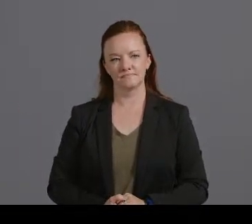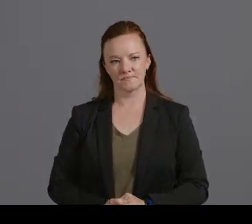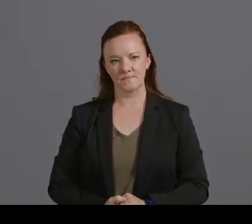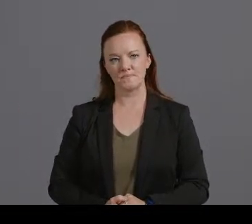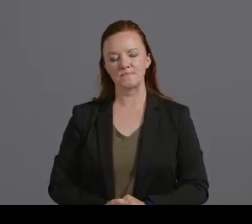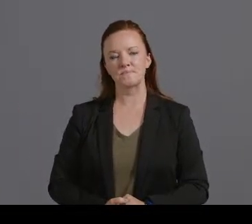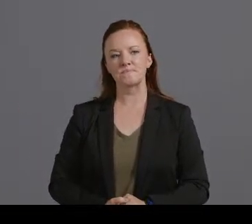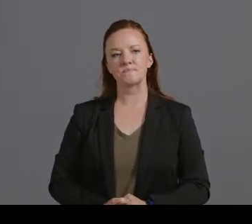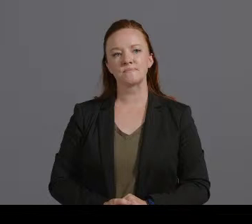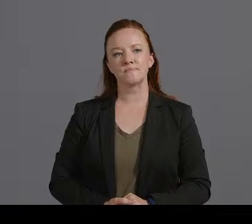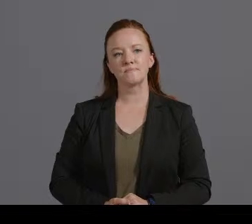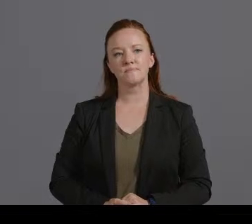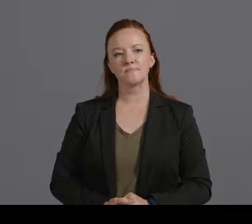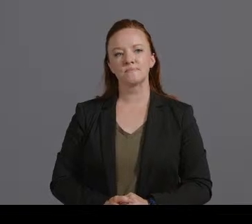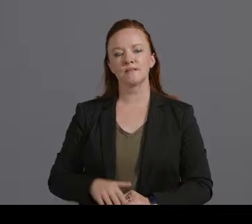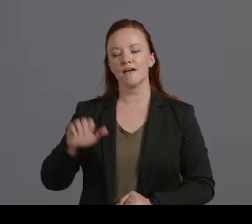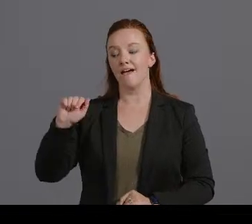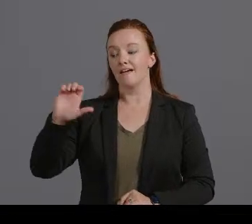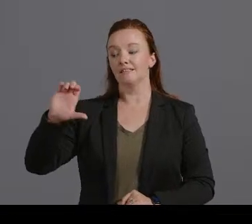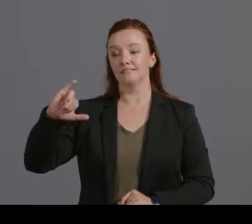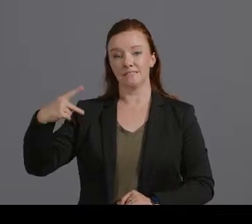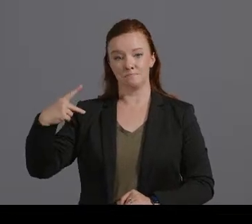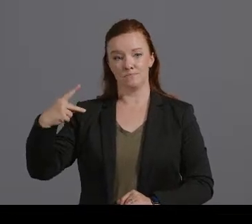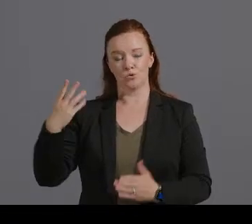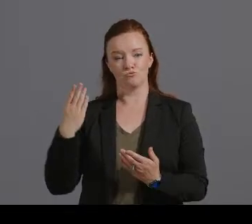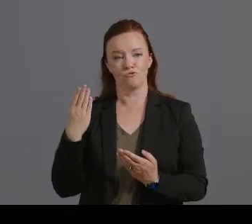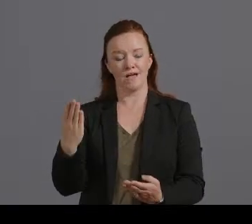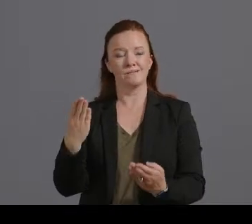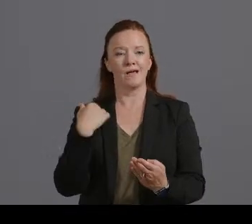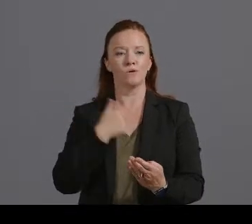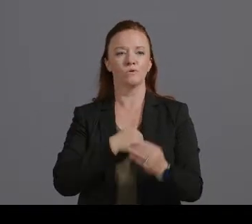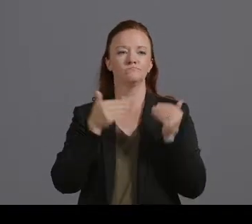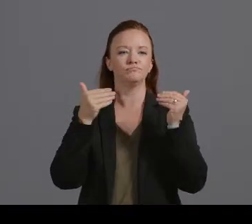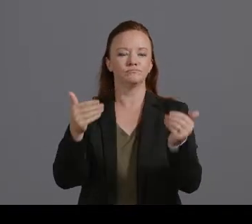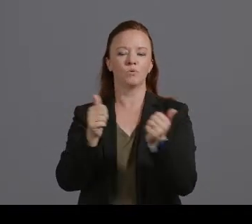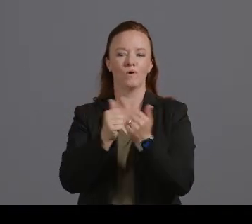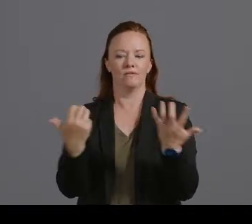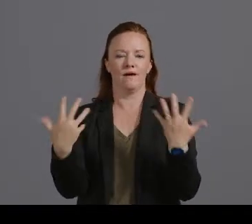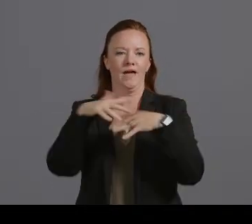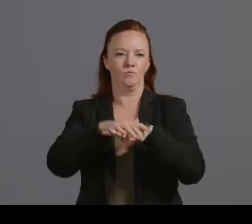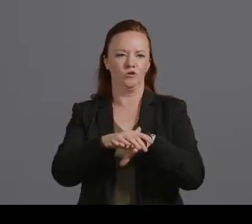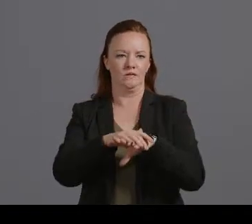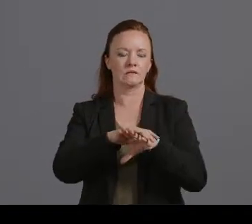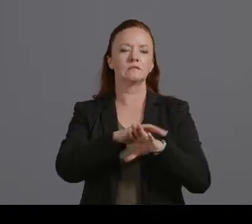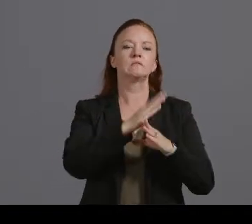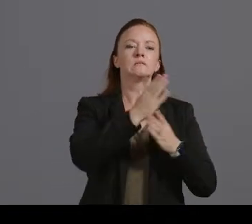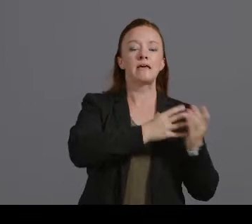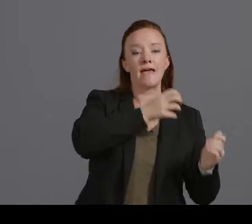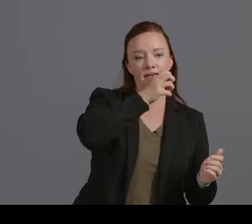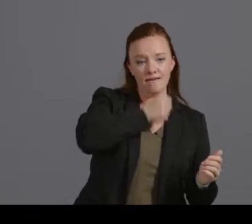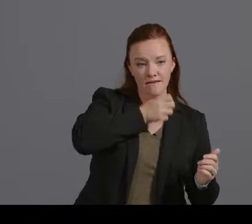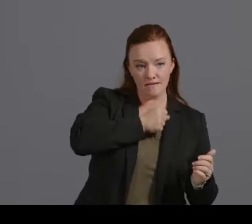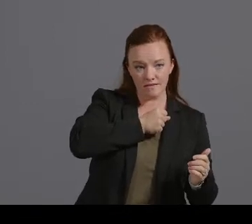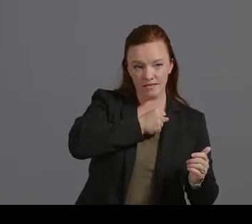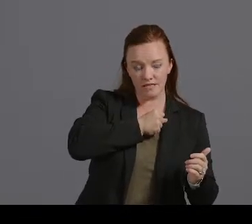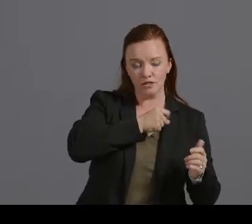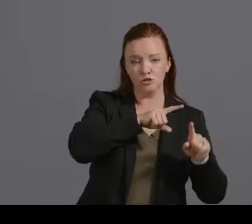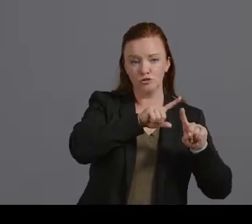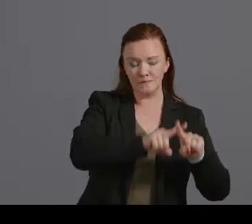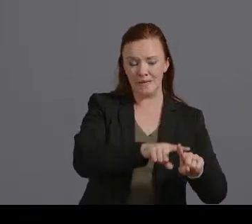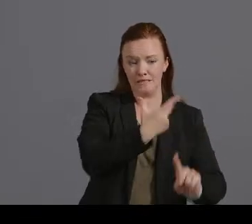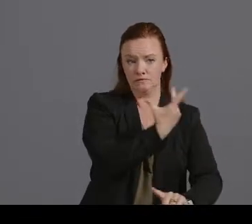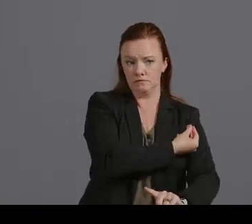So the recommendation was made by ACIP to proceed with a hybrid prioritization, which included the